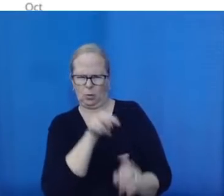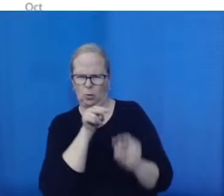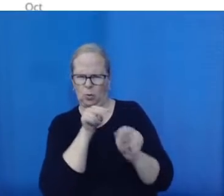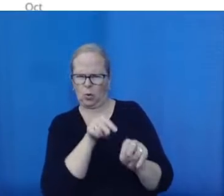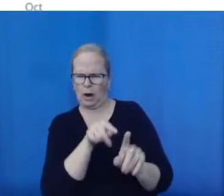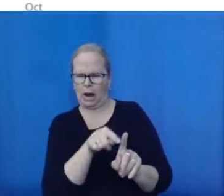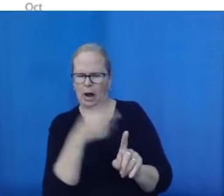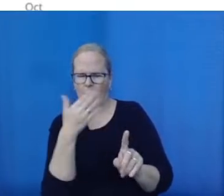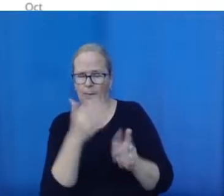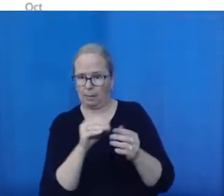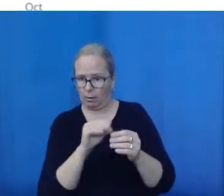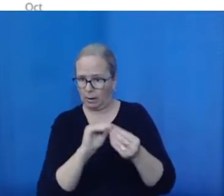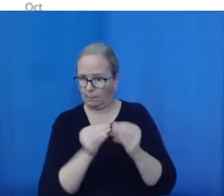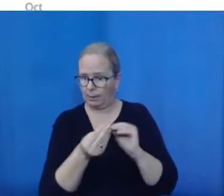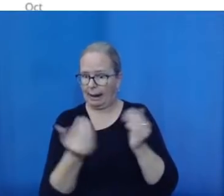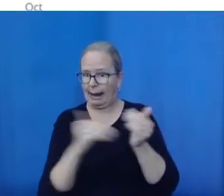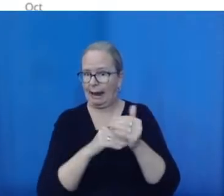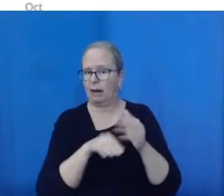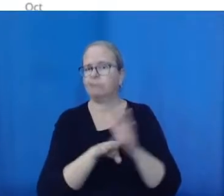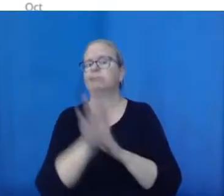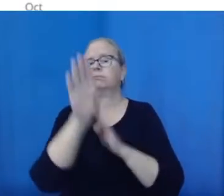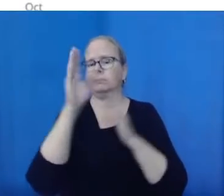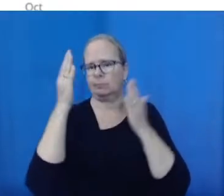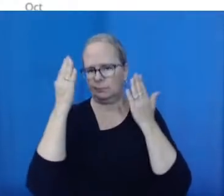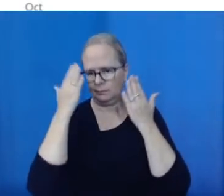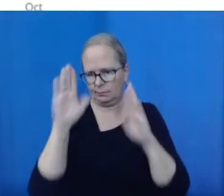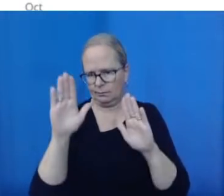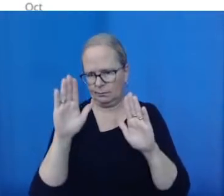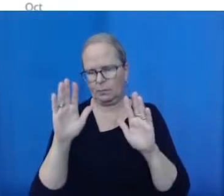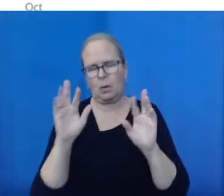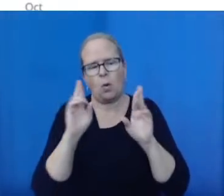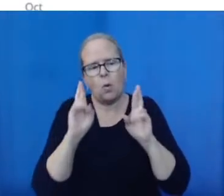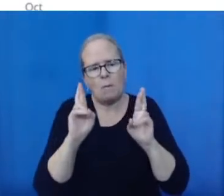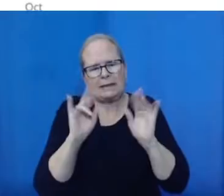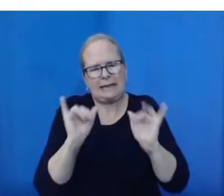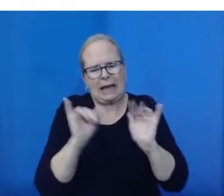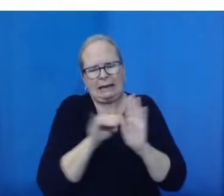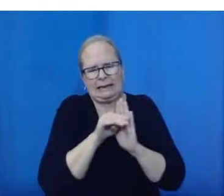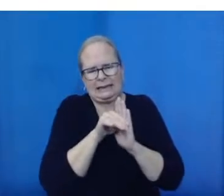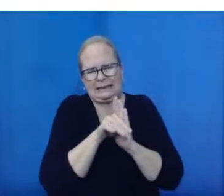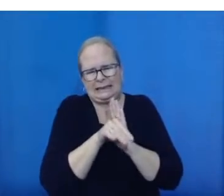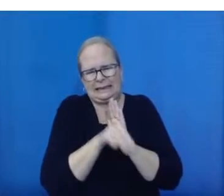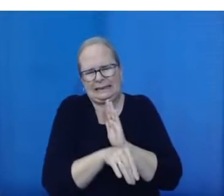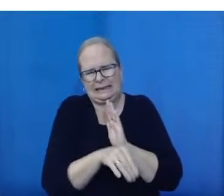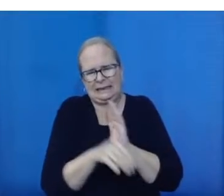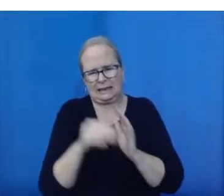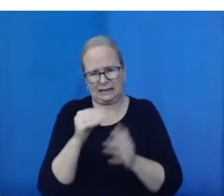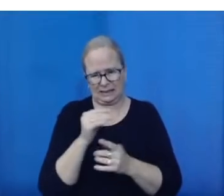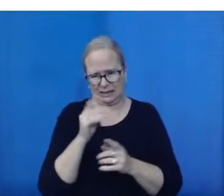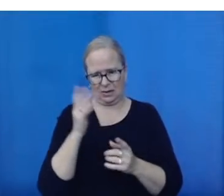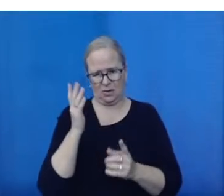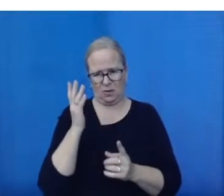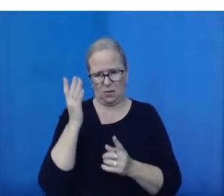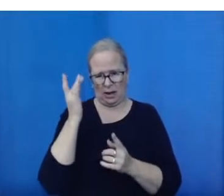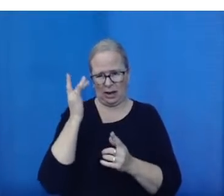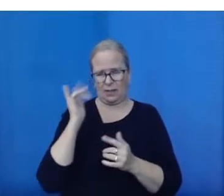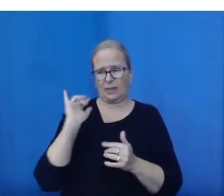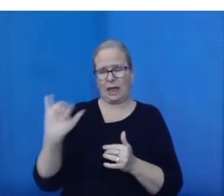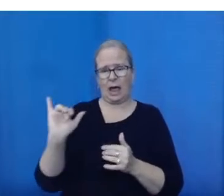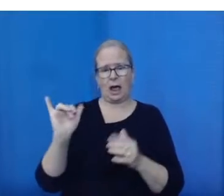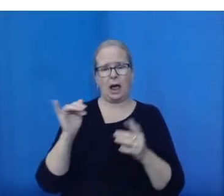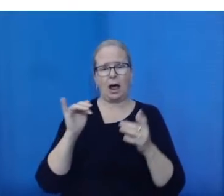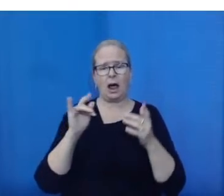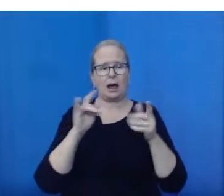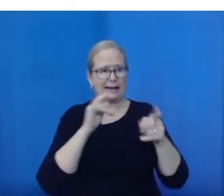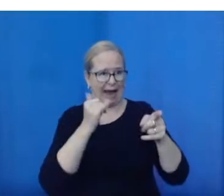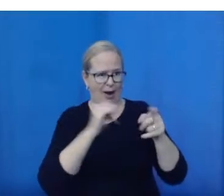direction because exponential decline is a beautiful sight to see. Next slide, please. We also confirming that this is a